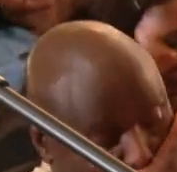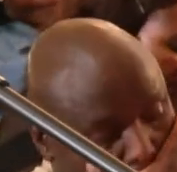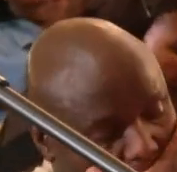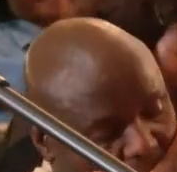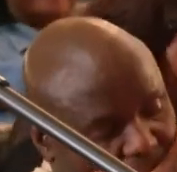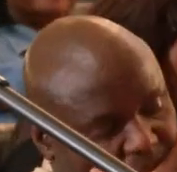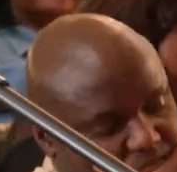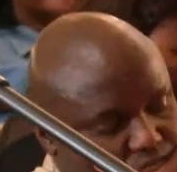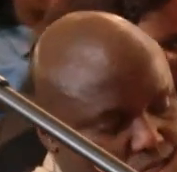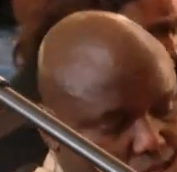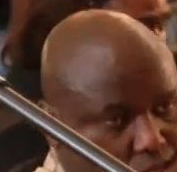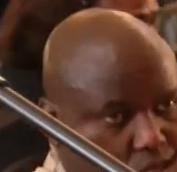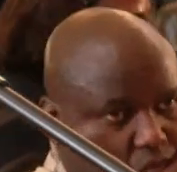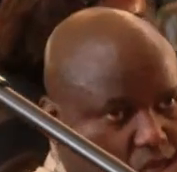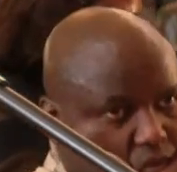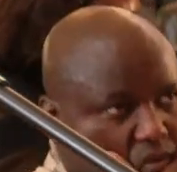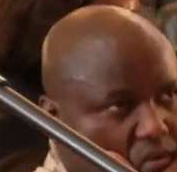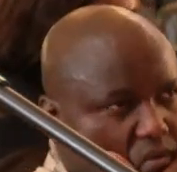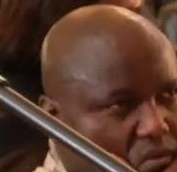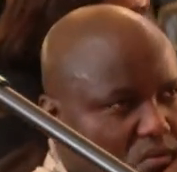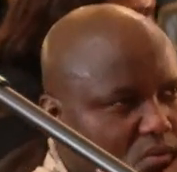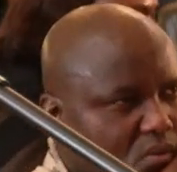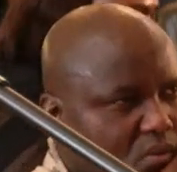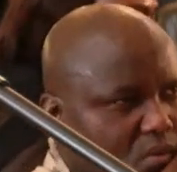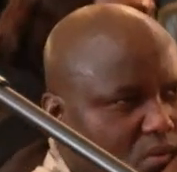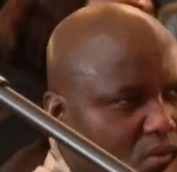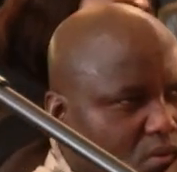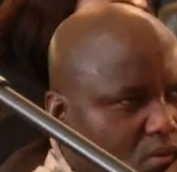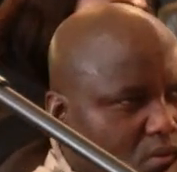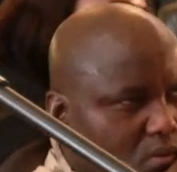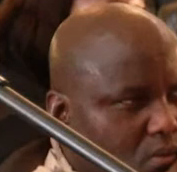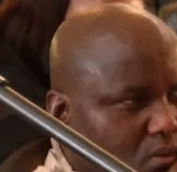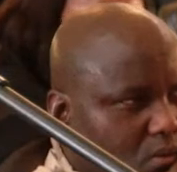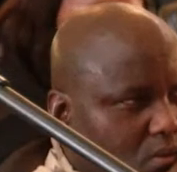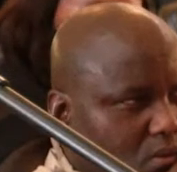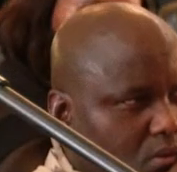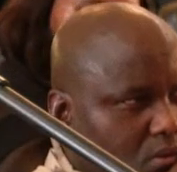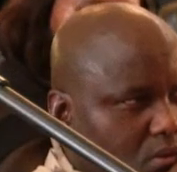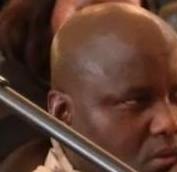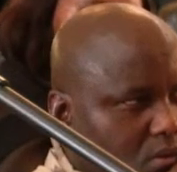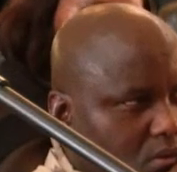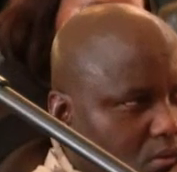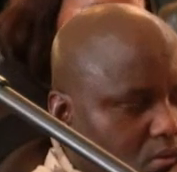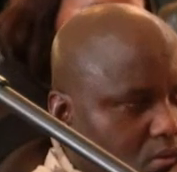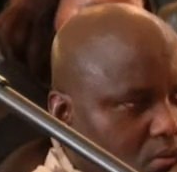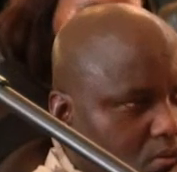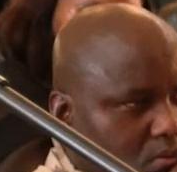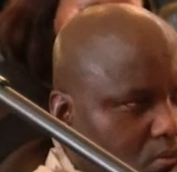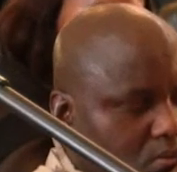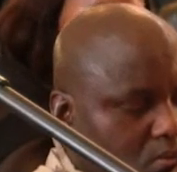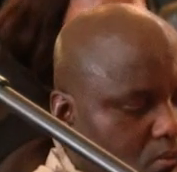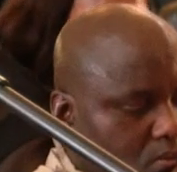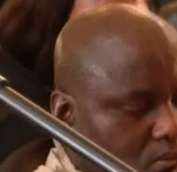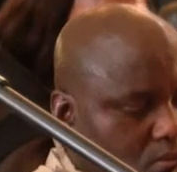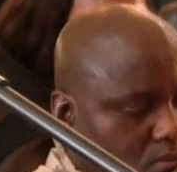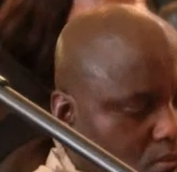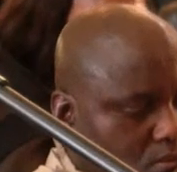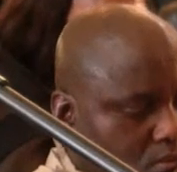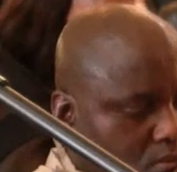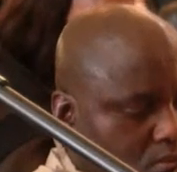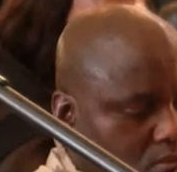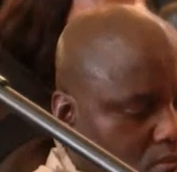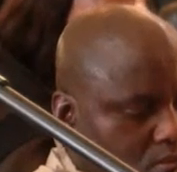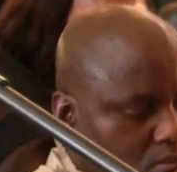governance leadership and accountability transforming Education Services and protecting vulnerable groups to ensure